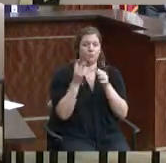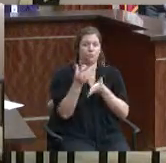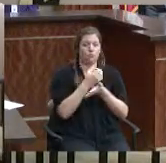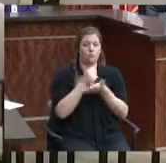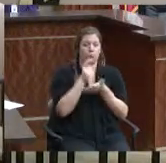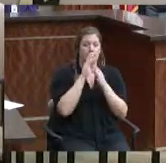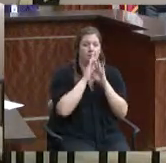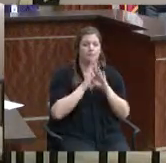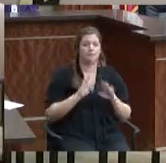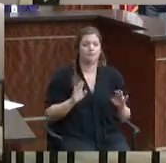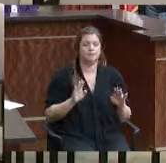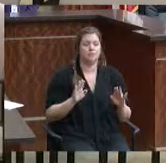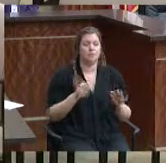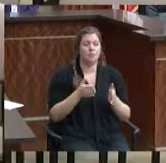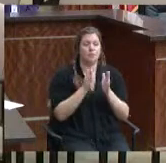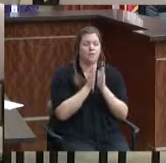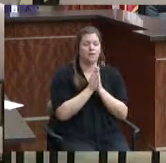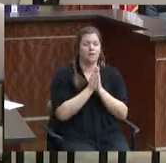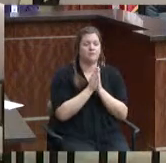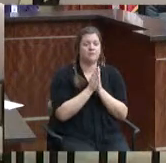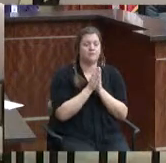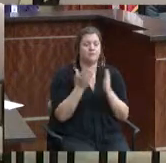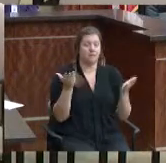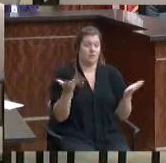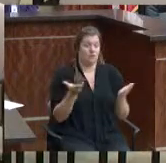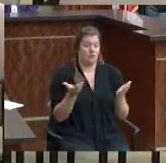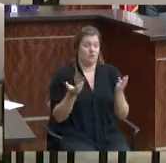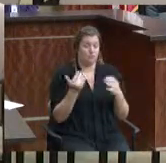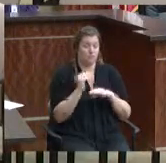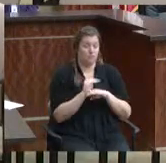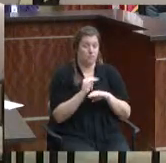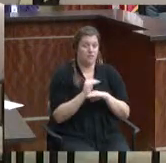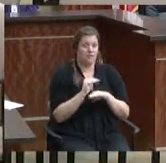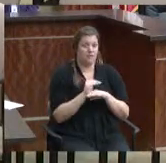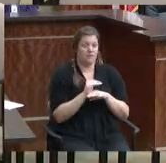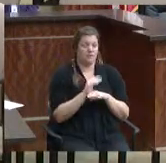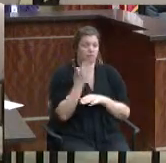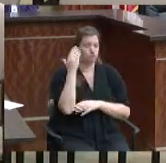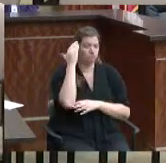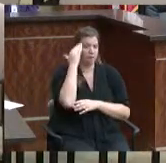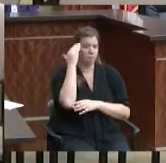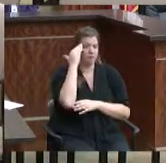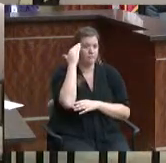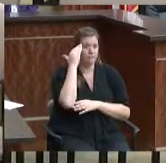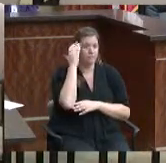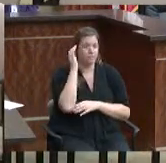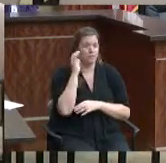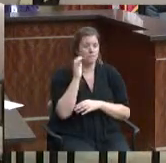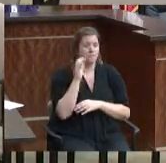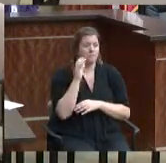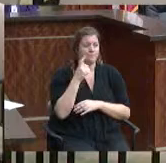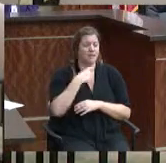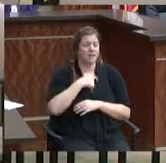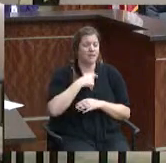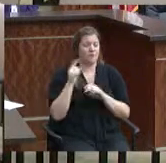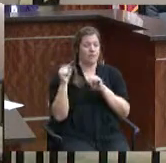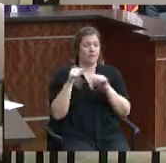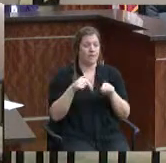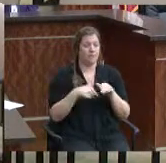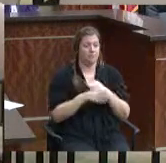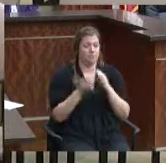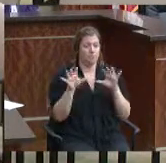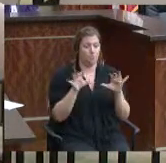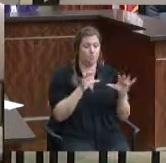your blessings. We ask those that are here tonight to be mindful of how we came about to do